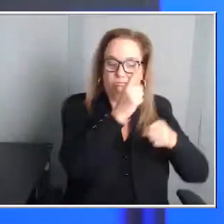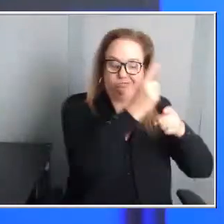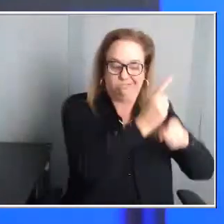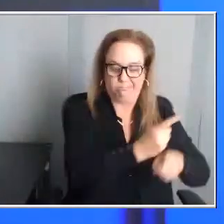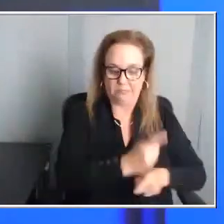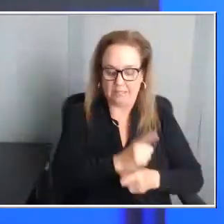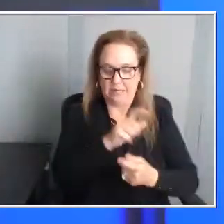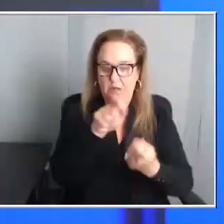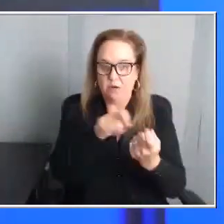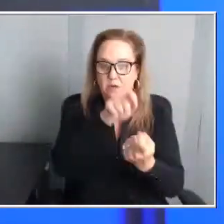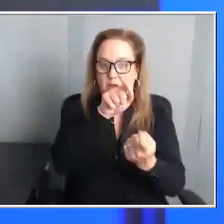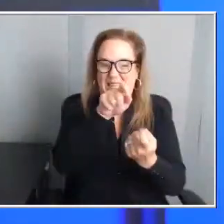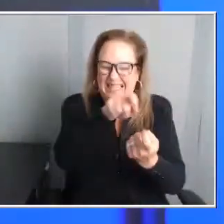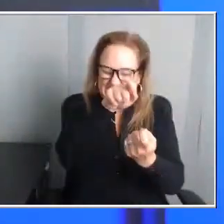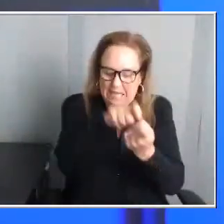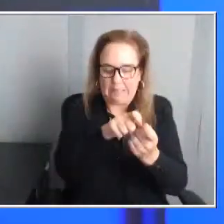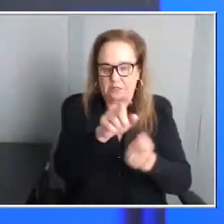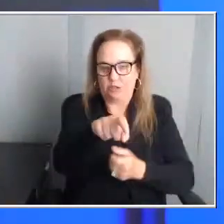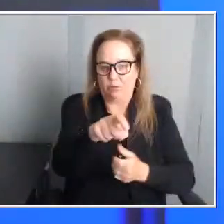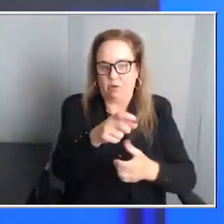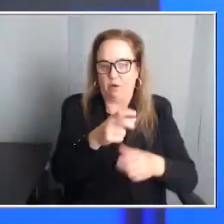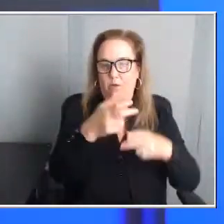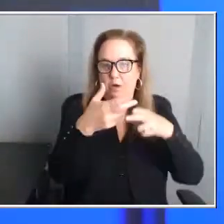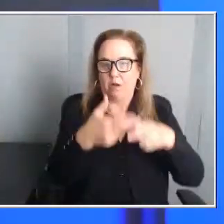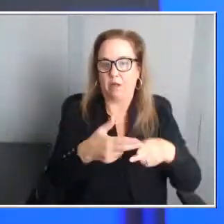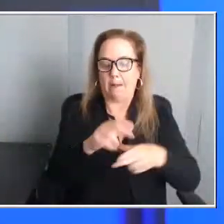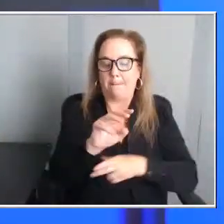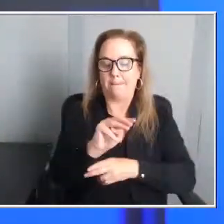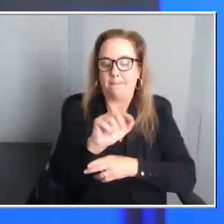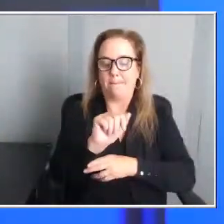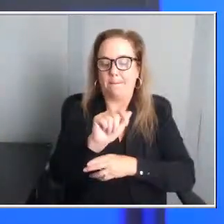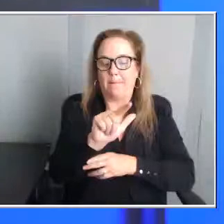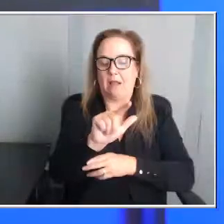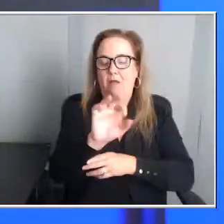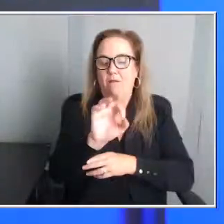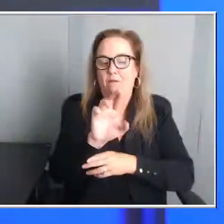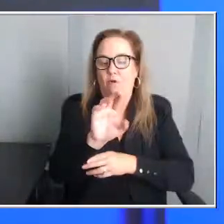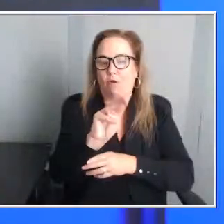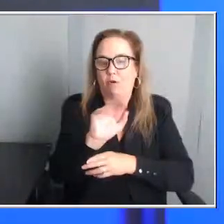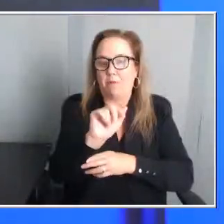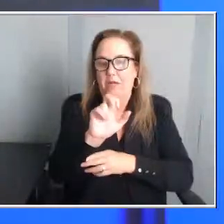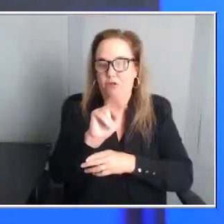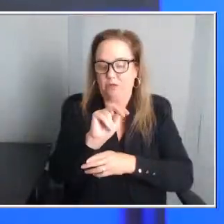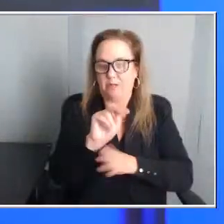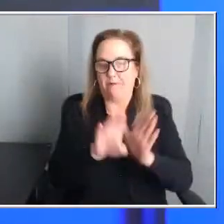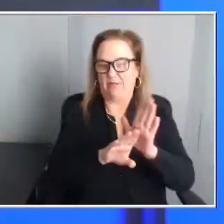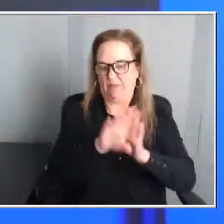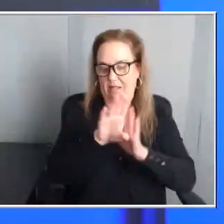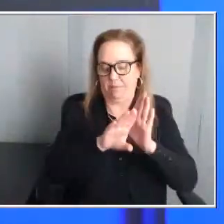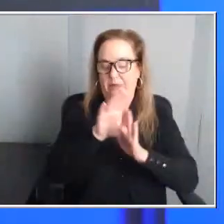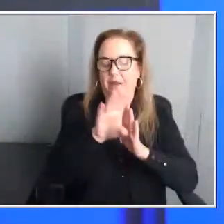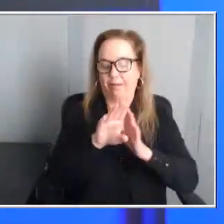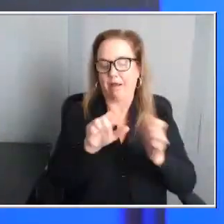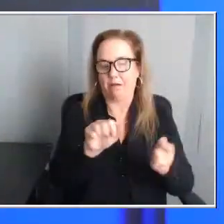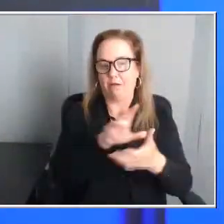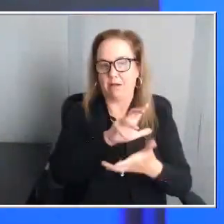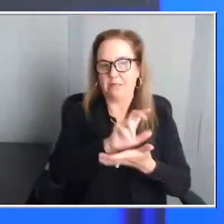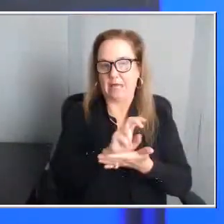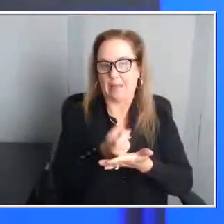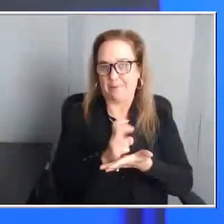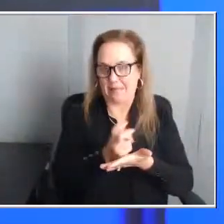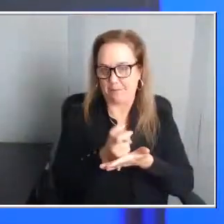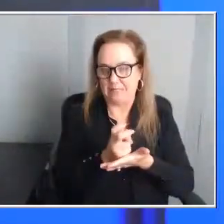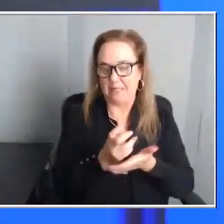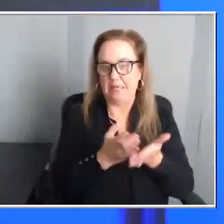typically should, we call those malformations of cortical development. That can cause epilepsy. And then things